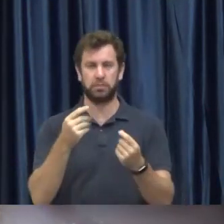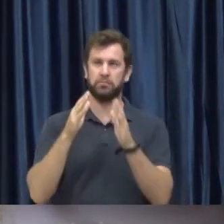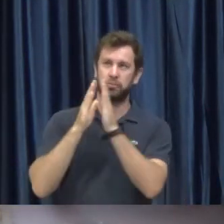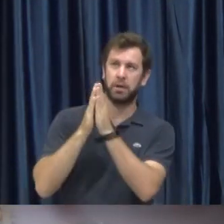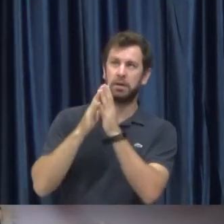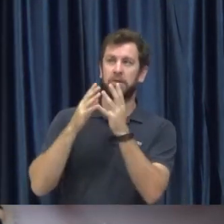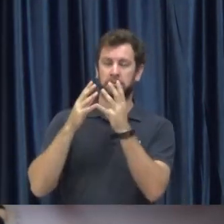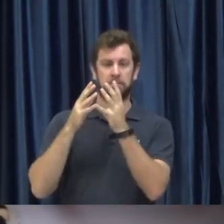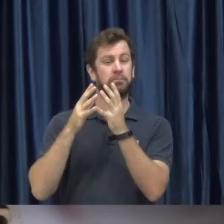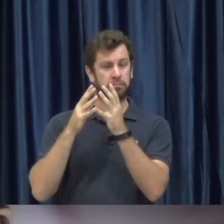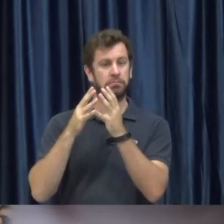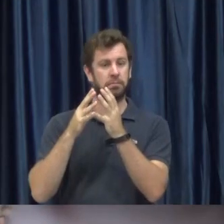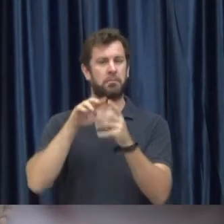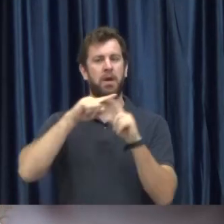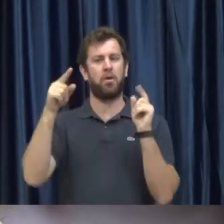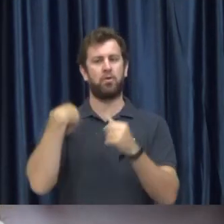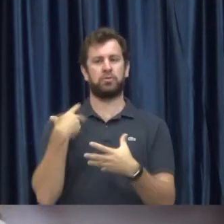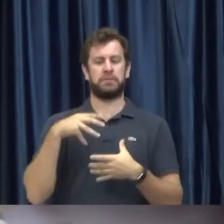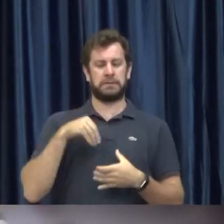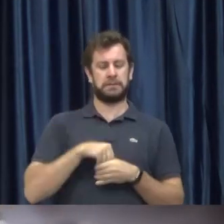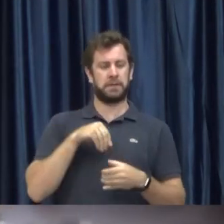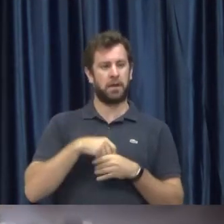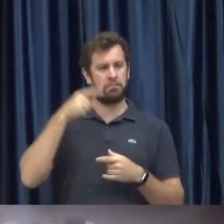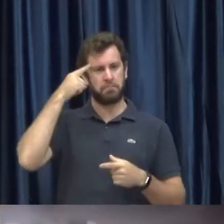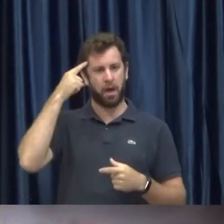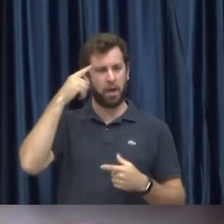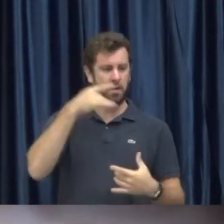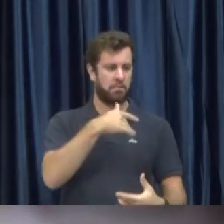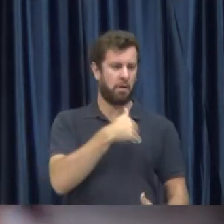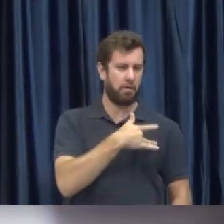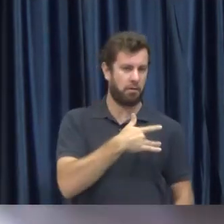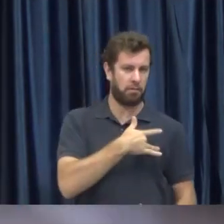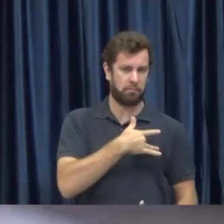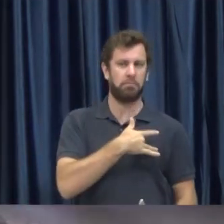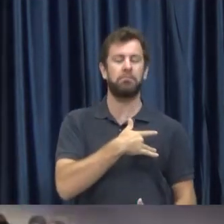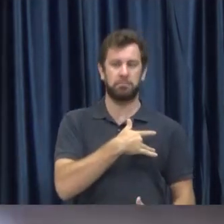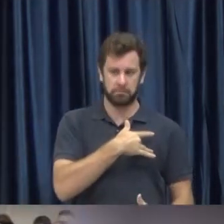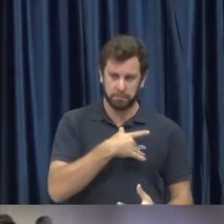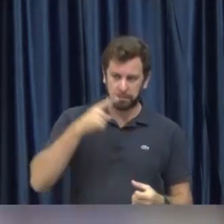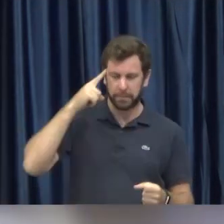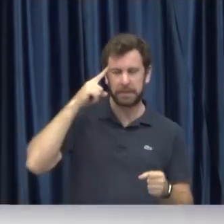to live the oneness of Allah subhanahu wa ta'ala in reality.